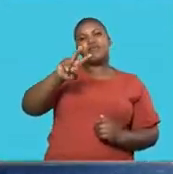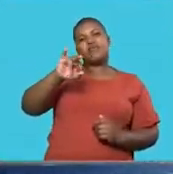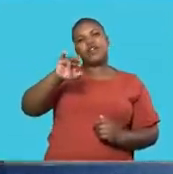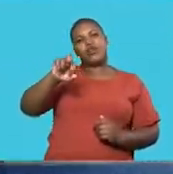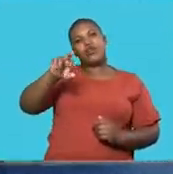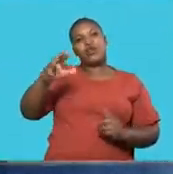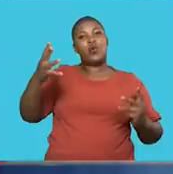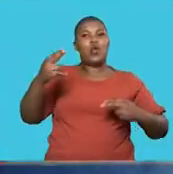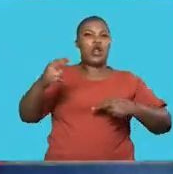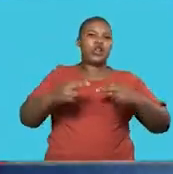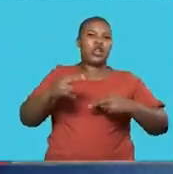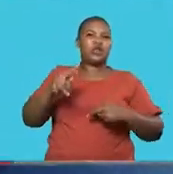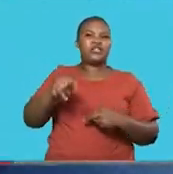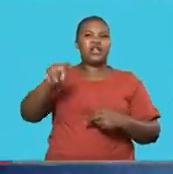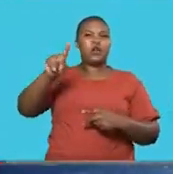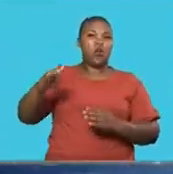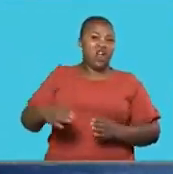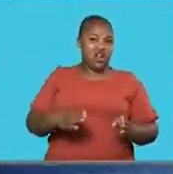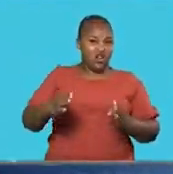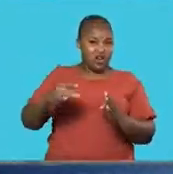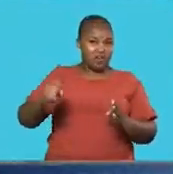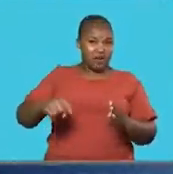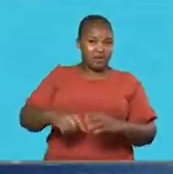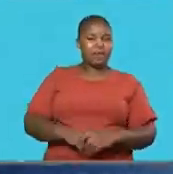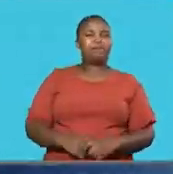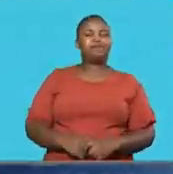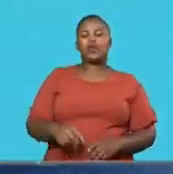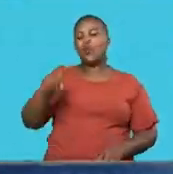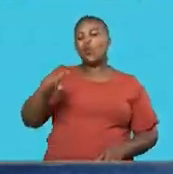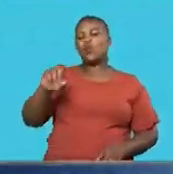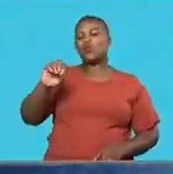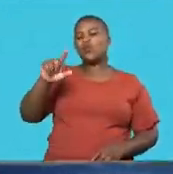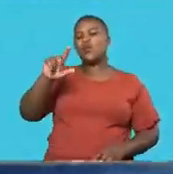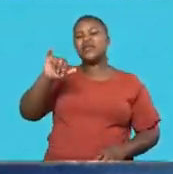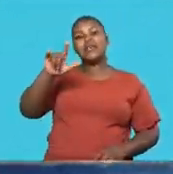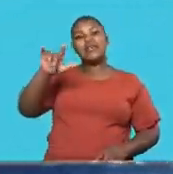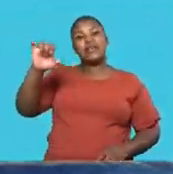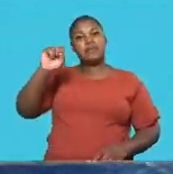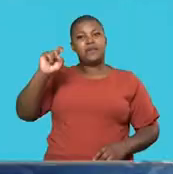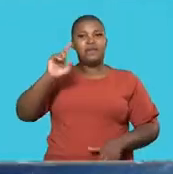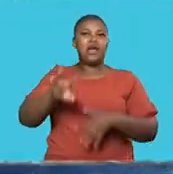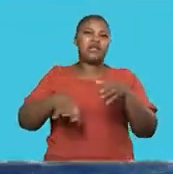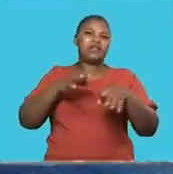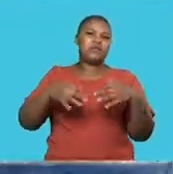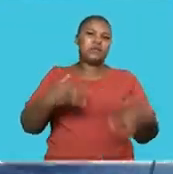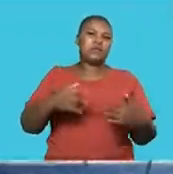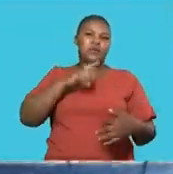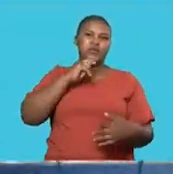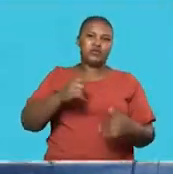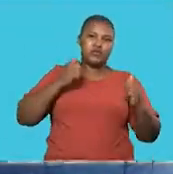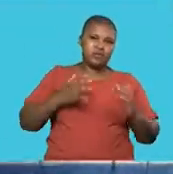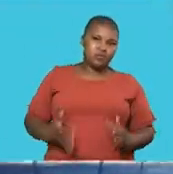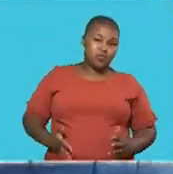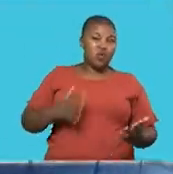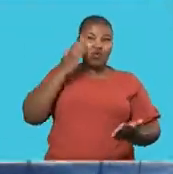kajeno. Moedi wa kantoro e leng Xolile Khumalo o bolela ga ga jwalo go iso netefatswe e bang setopo sena.